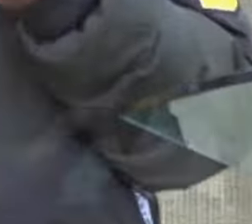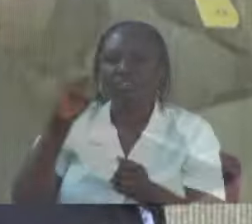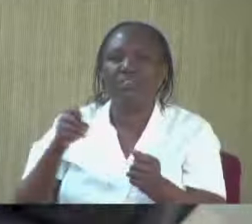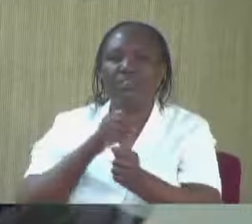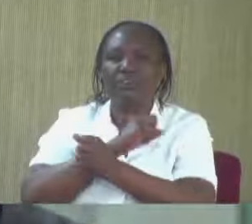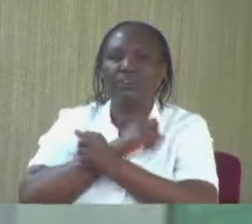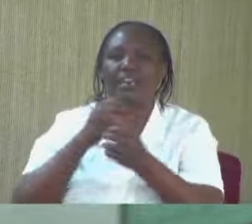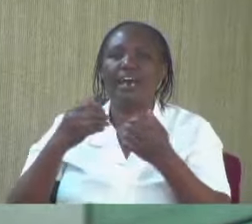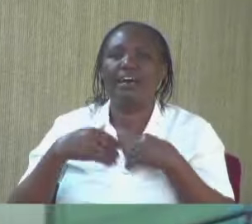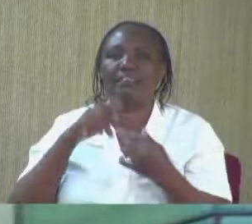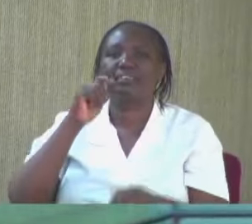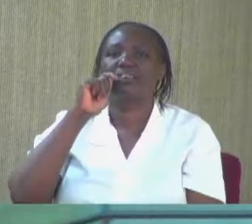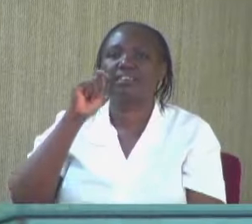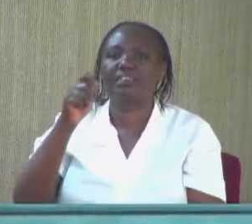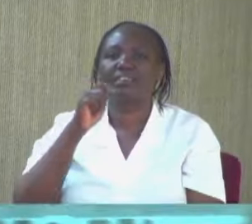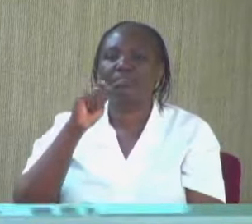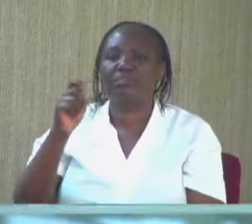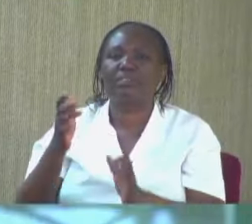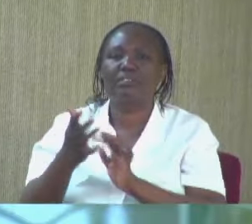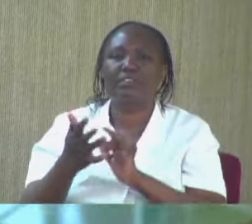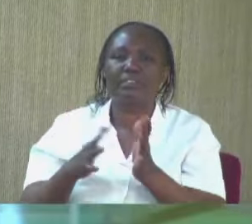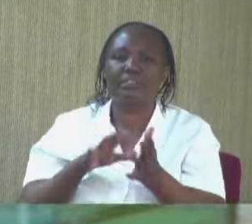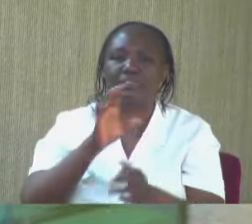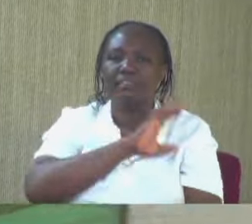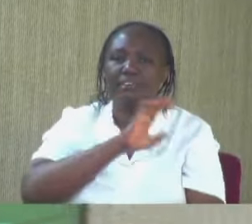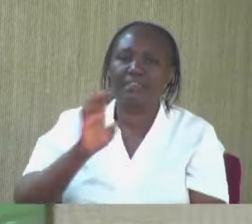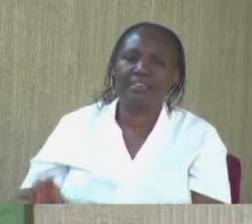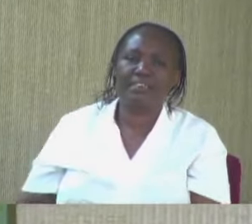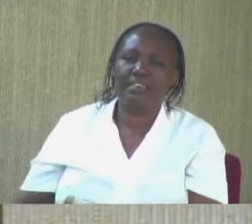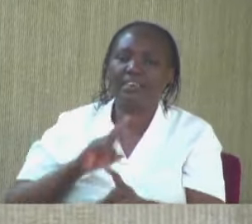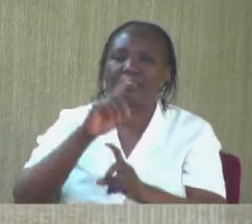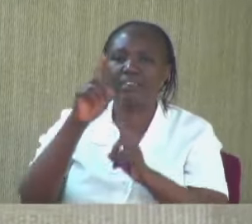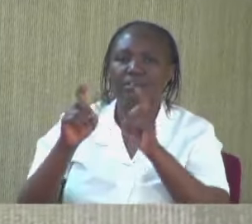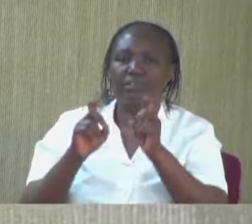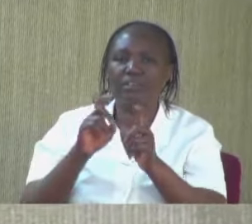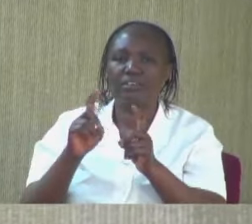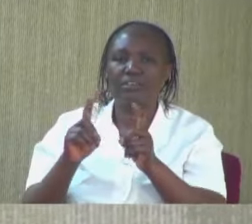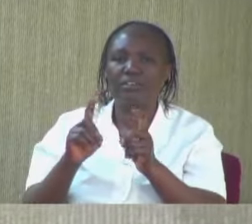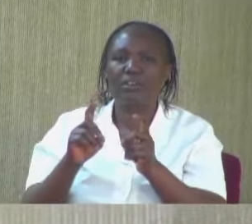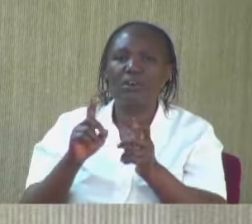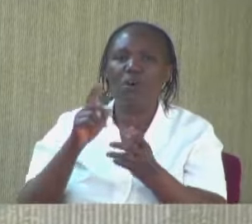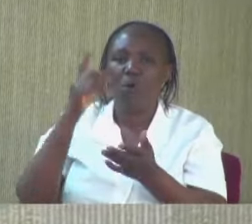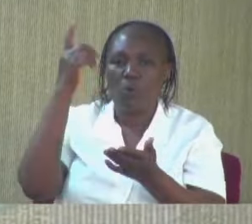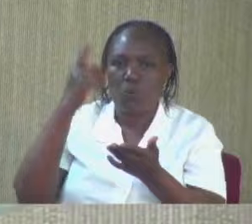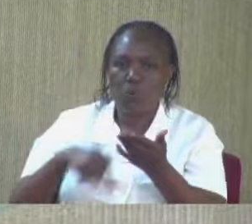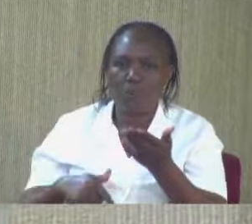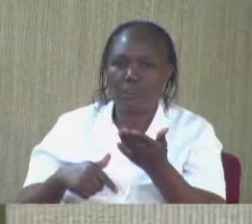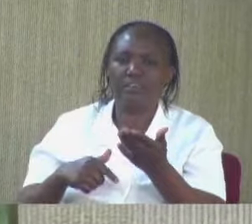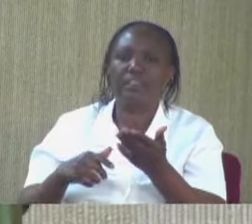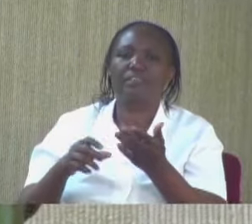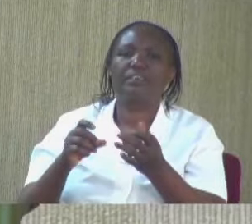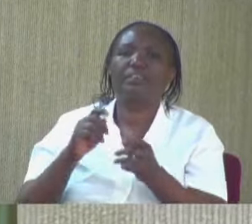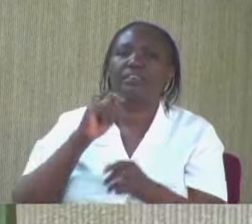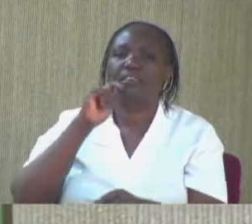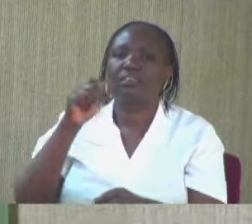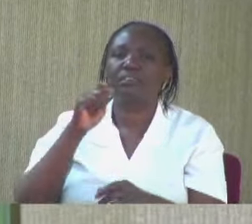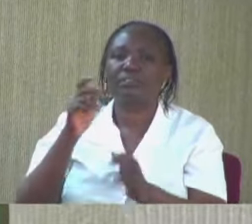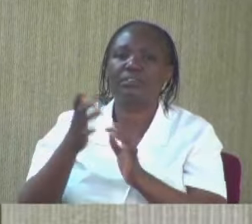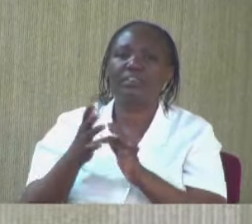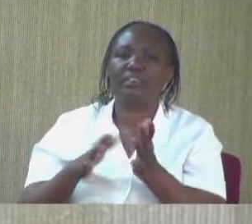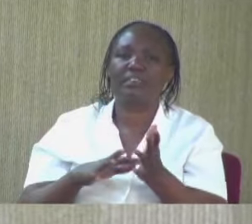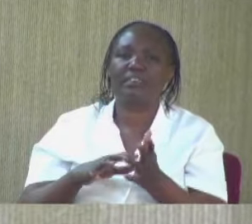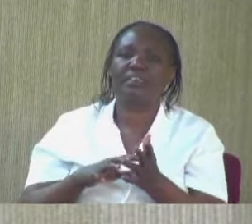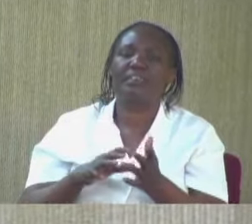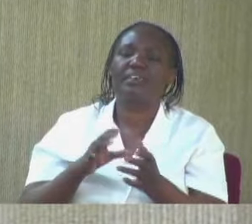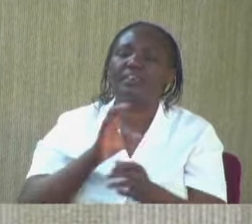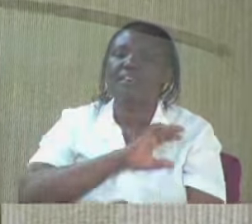the testimony of Jesus Christ. And the question will be, what is the testimony of Jesus Christ? Notice